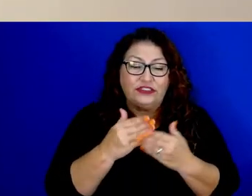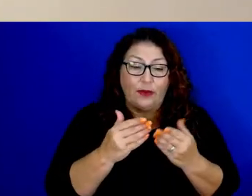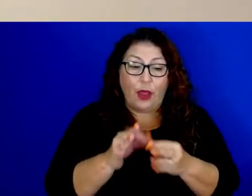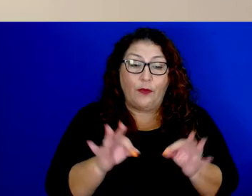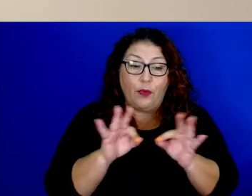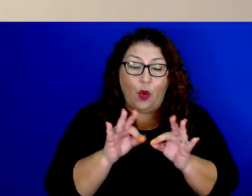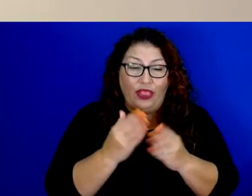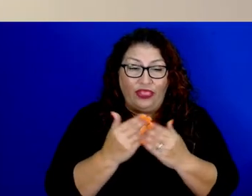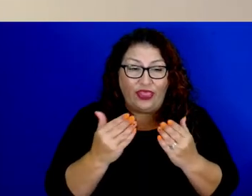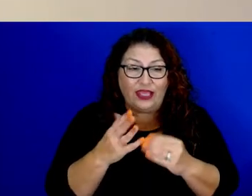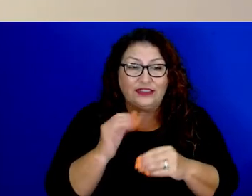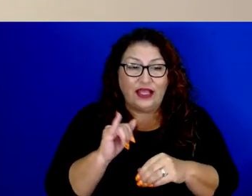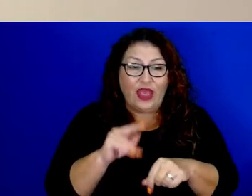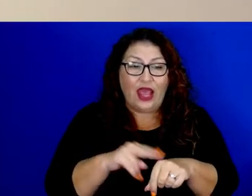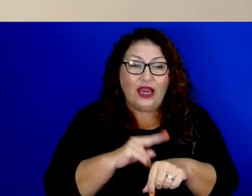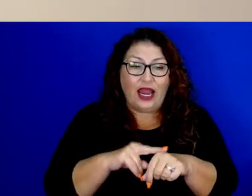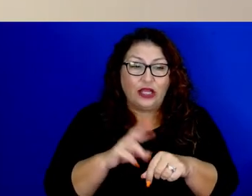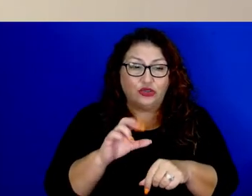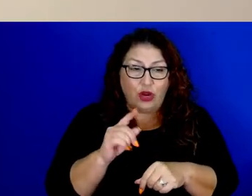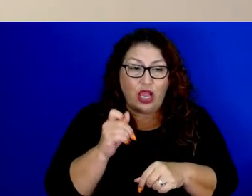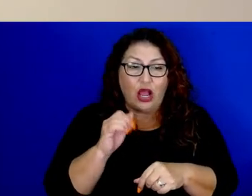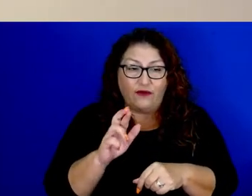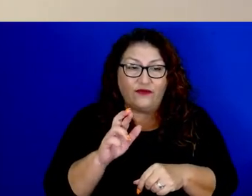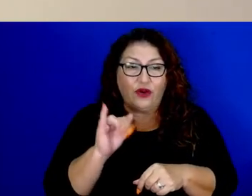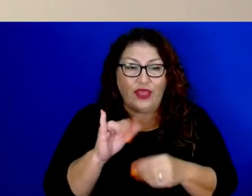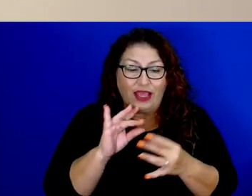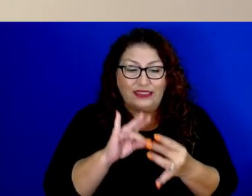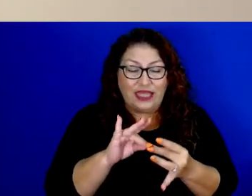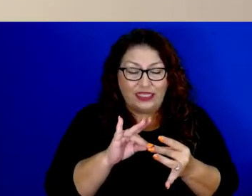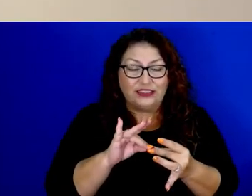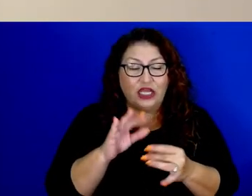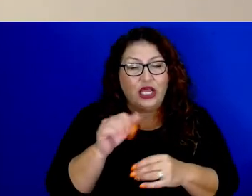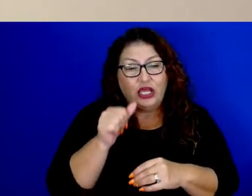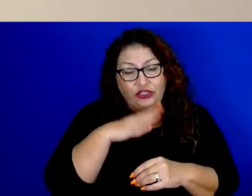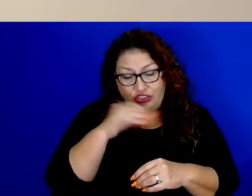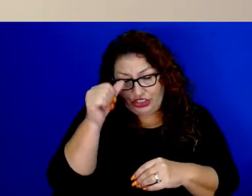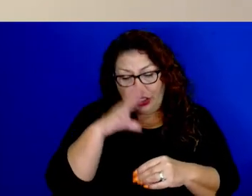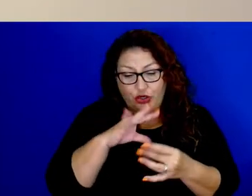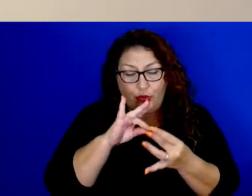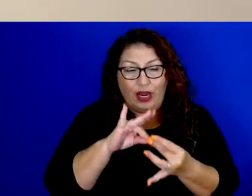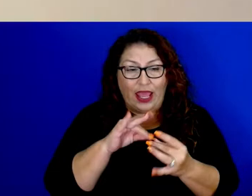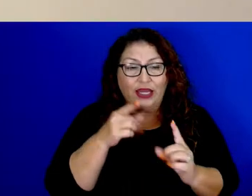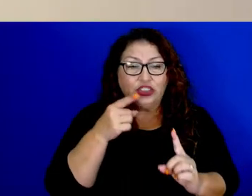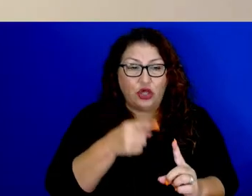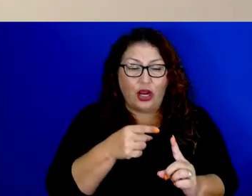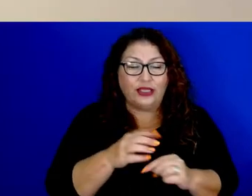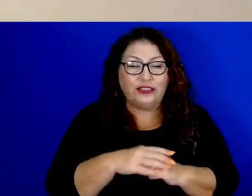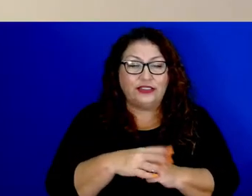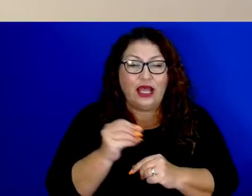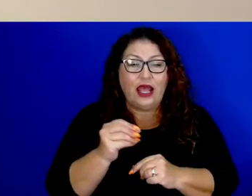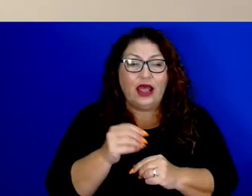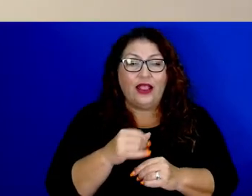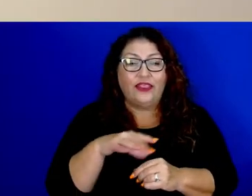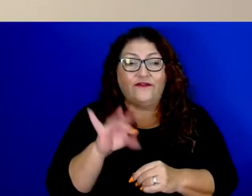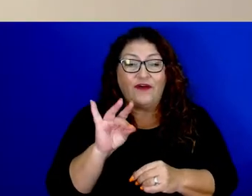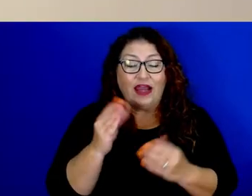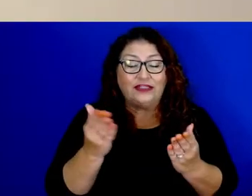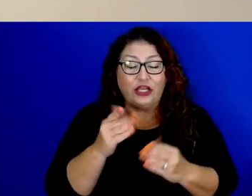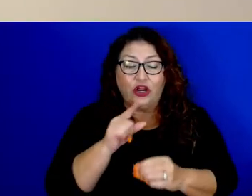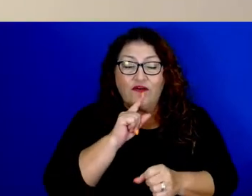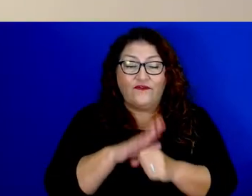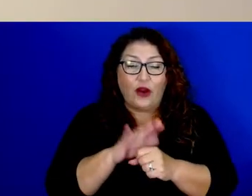plans now contain gender-related targets. And the findings presented here confirm that Parliament's priorities were